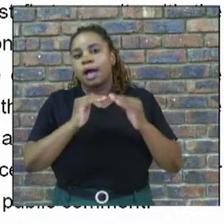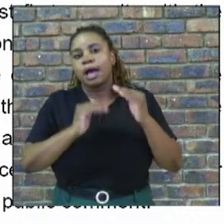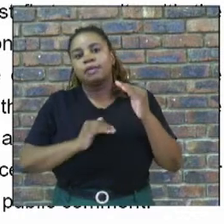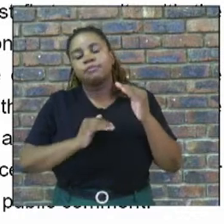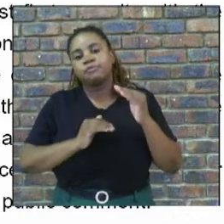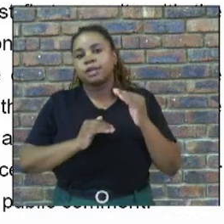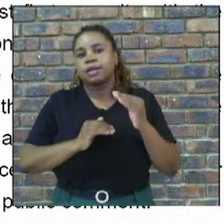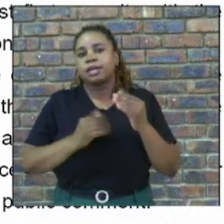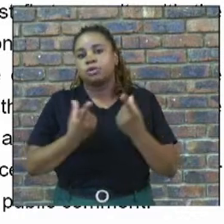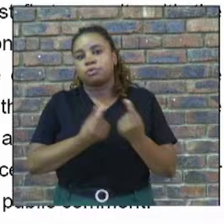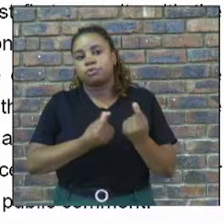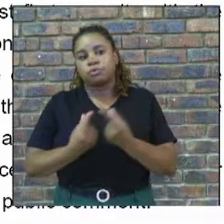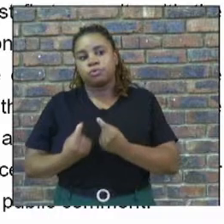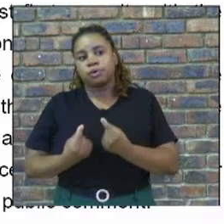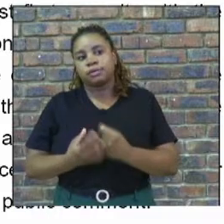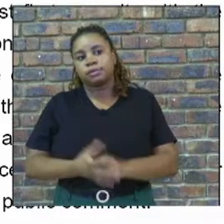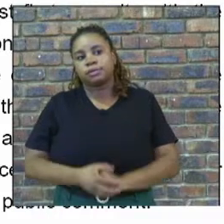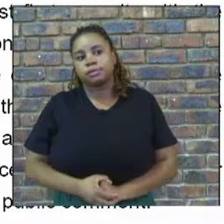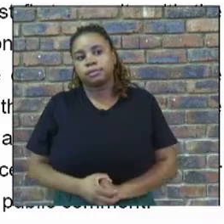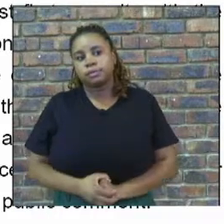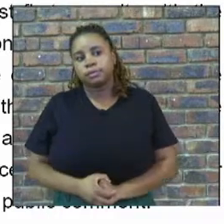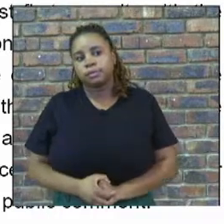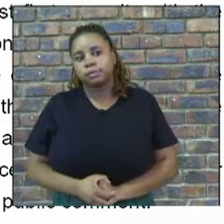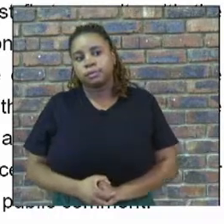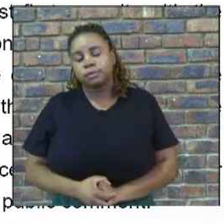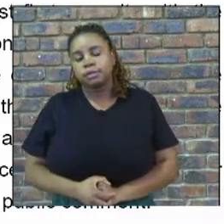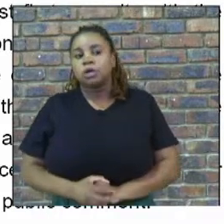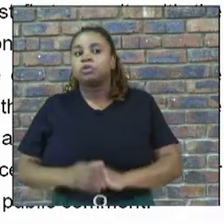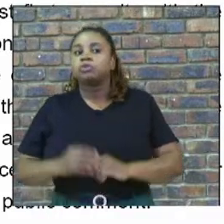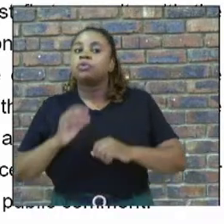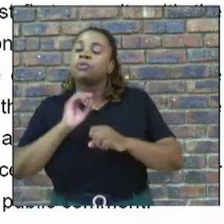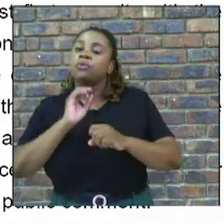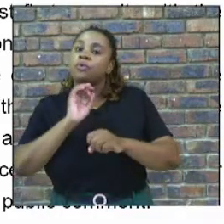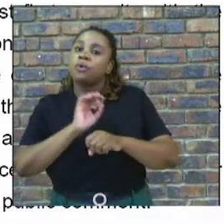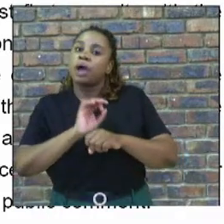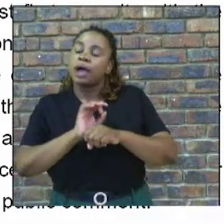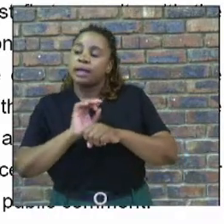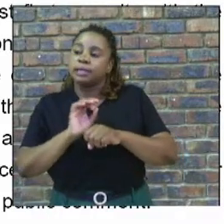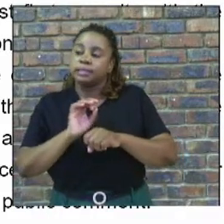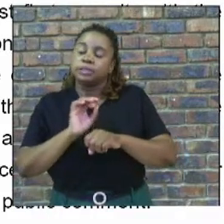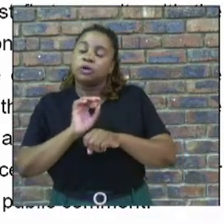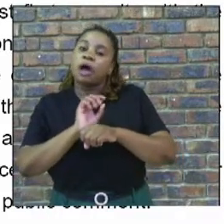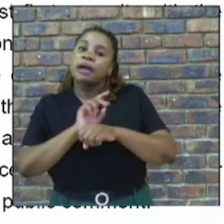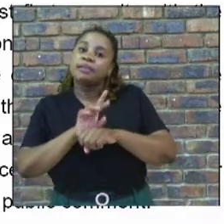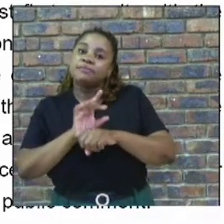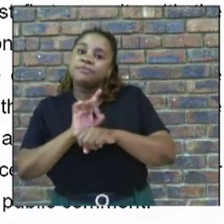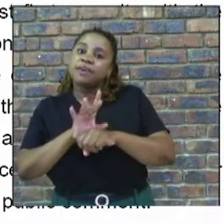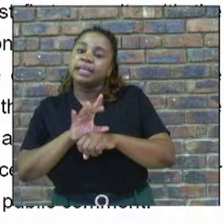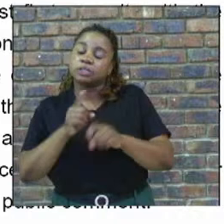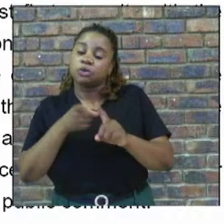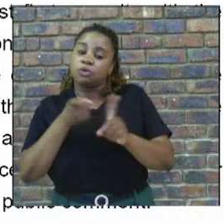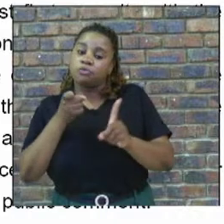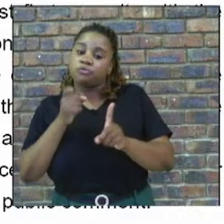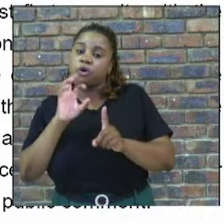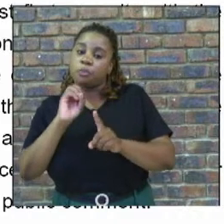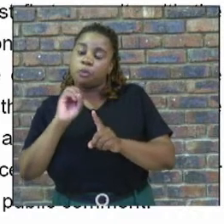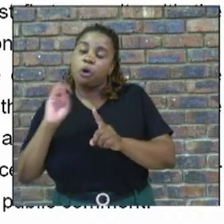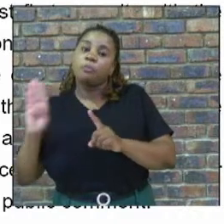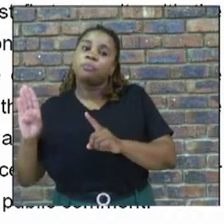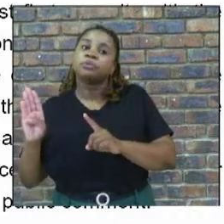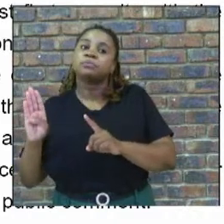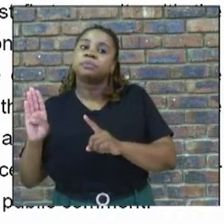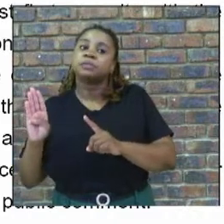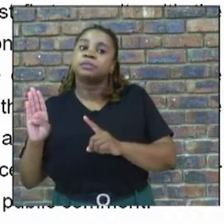with the advice from the Ombudsman, from the experience of the cases that would have